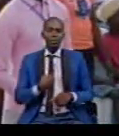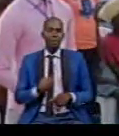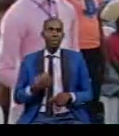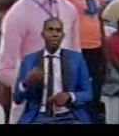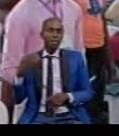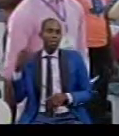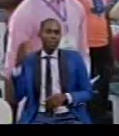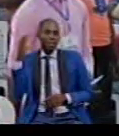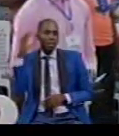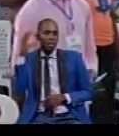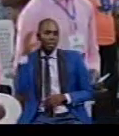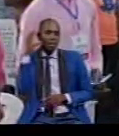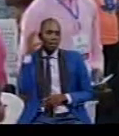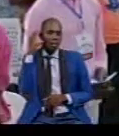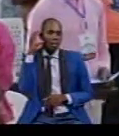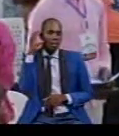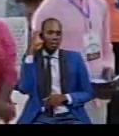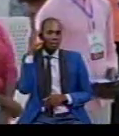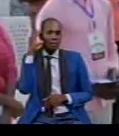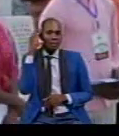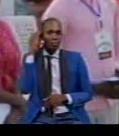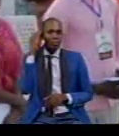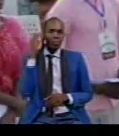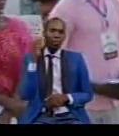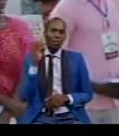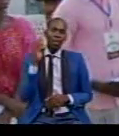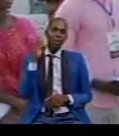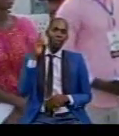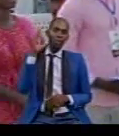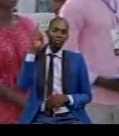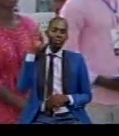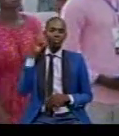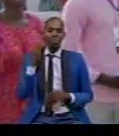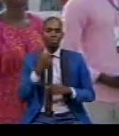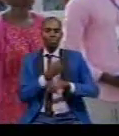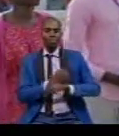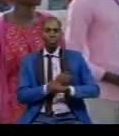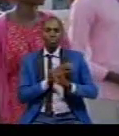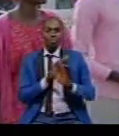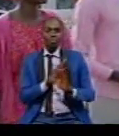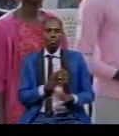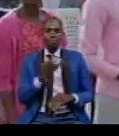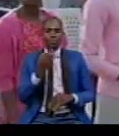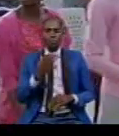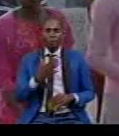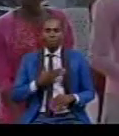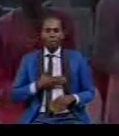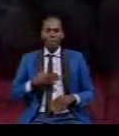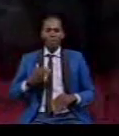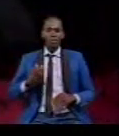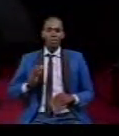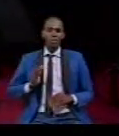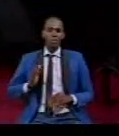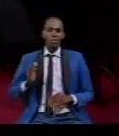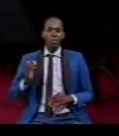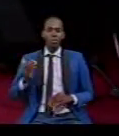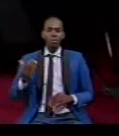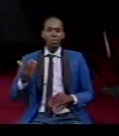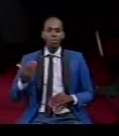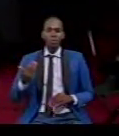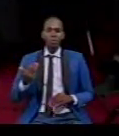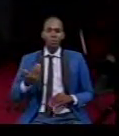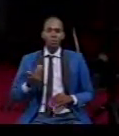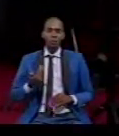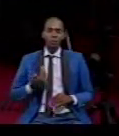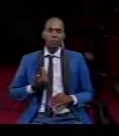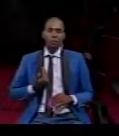Tonight I am complete. If you are impotent, that means you are not complete. But now,